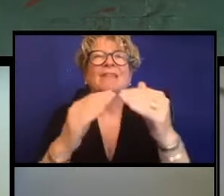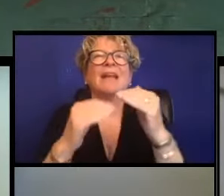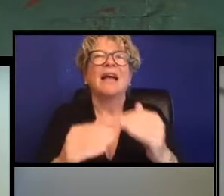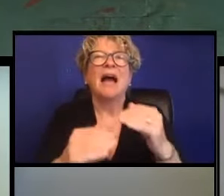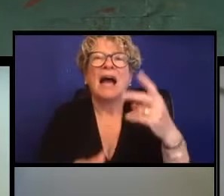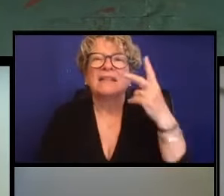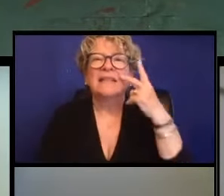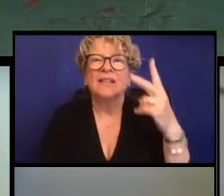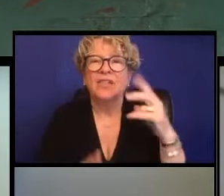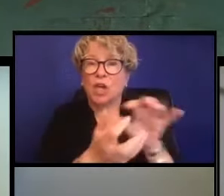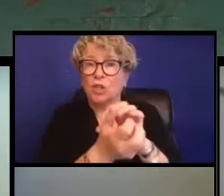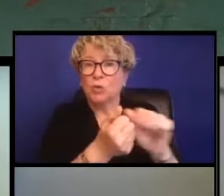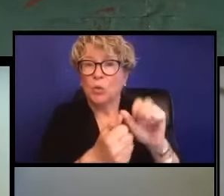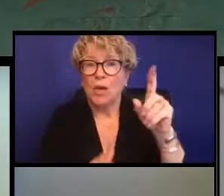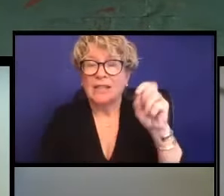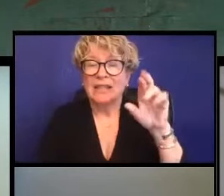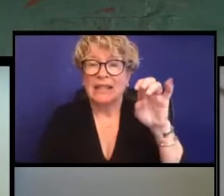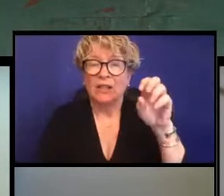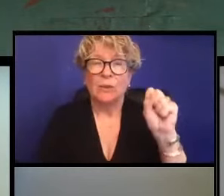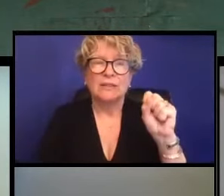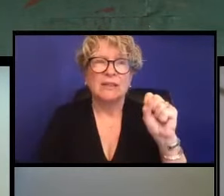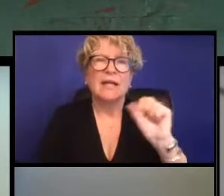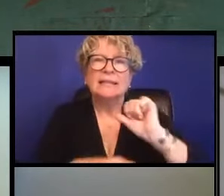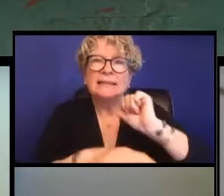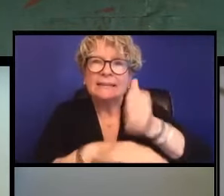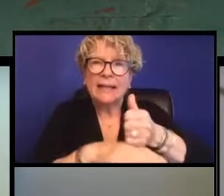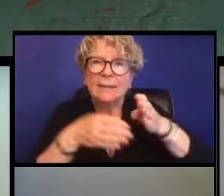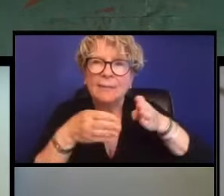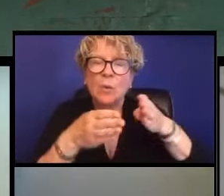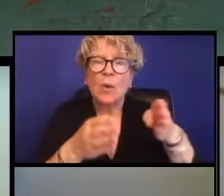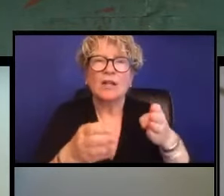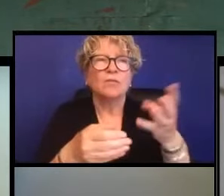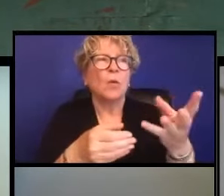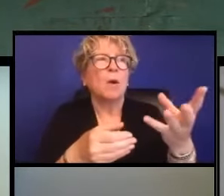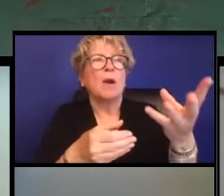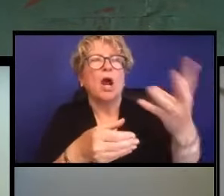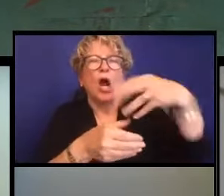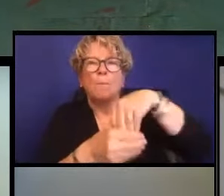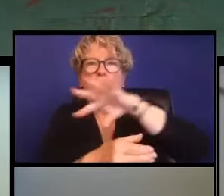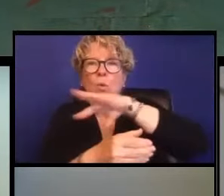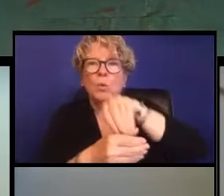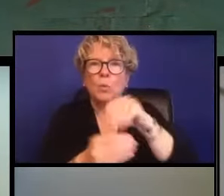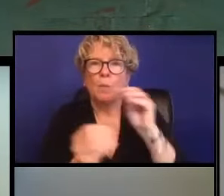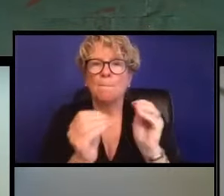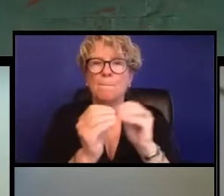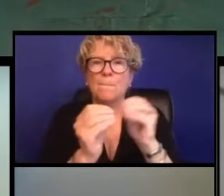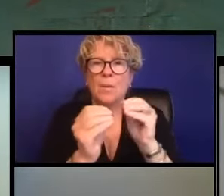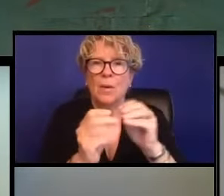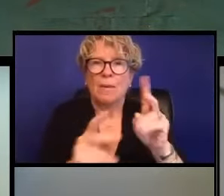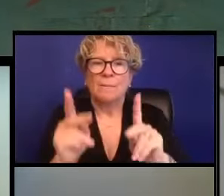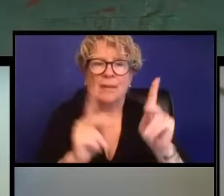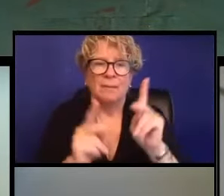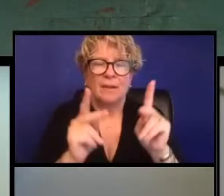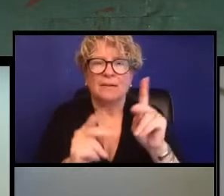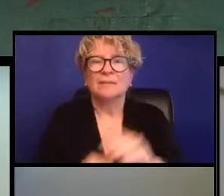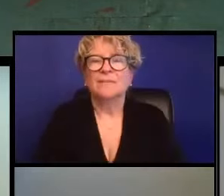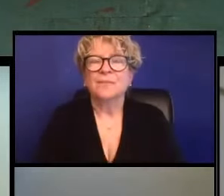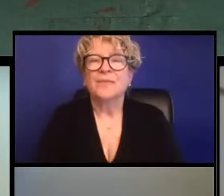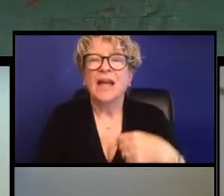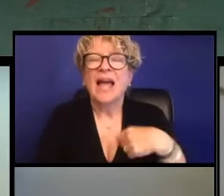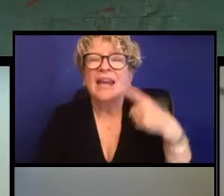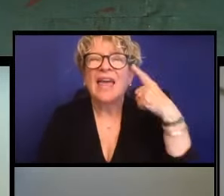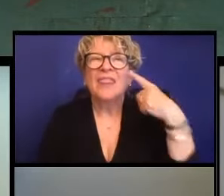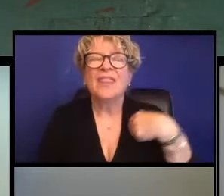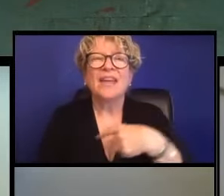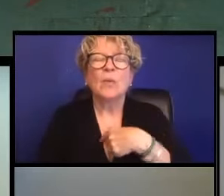Destroy series paving the way for more inclusivity on lots of different axes. And I think we can